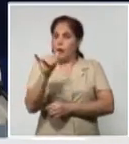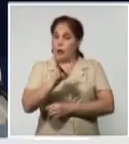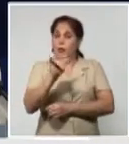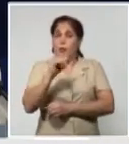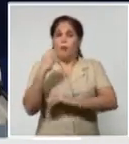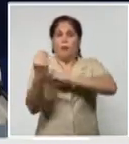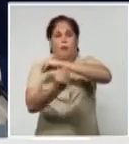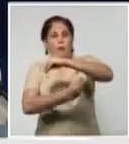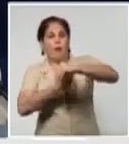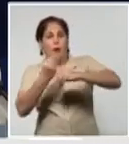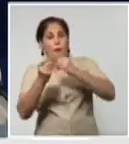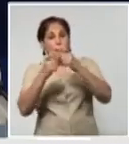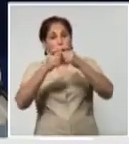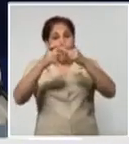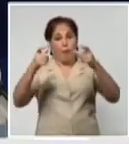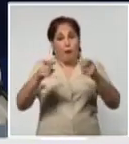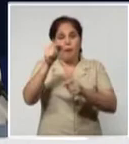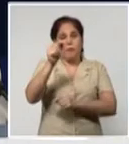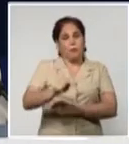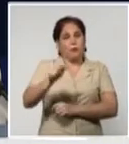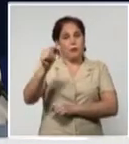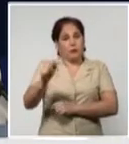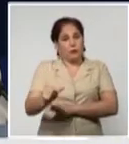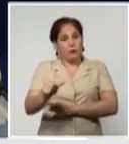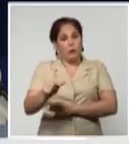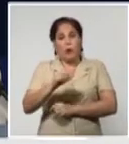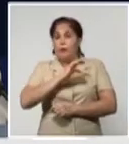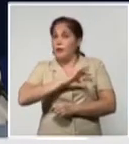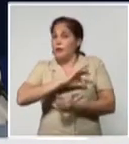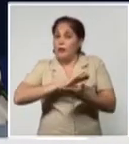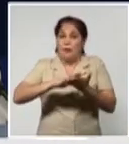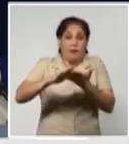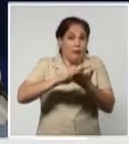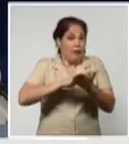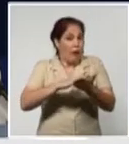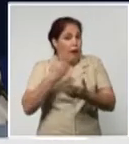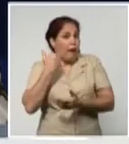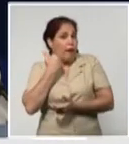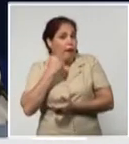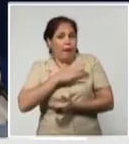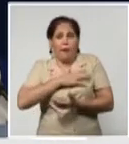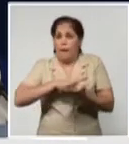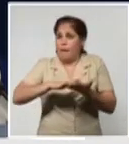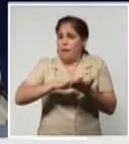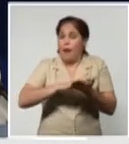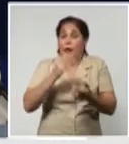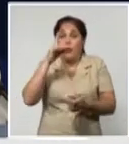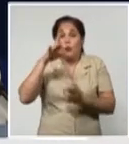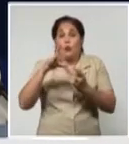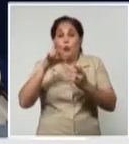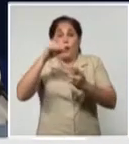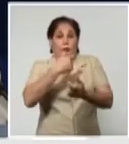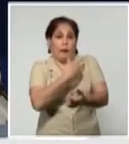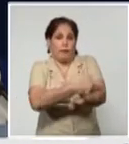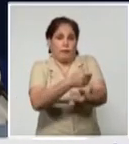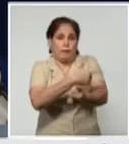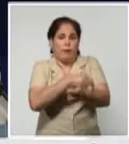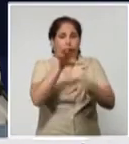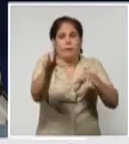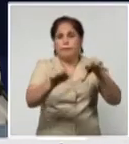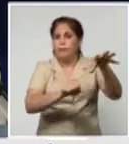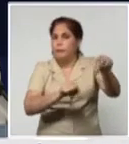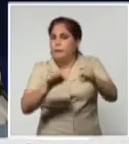previous briefings, this trend has changed. The number of cases of asymptomatic people have increased by